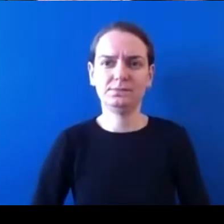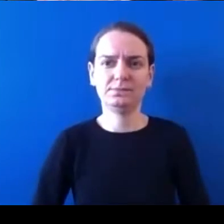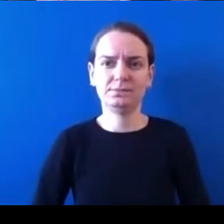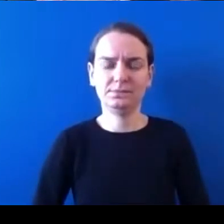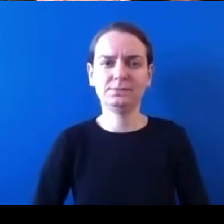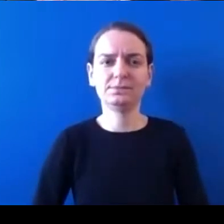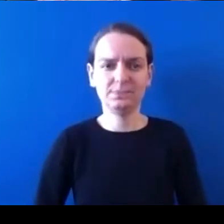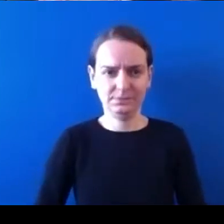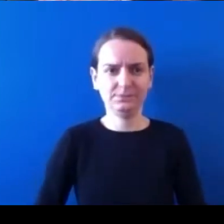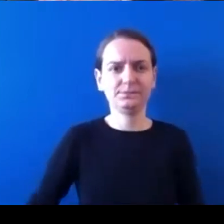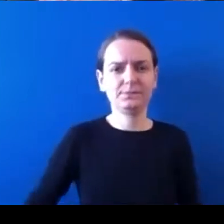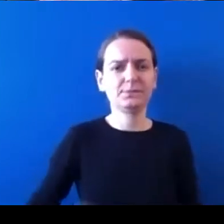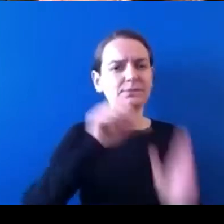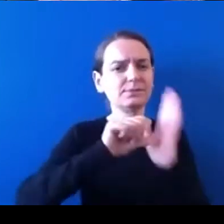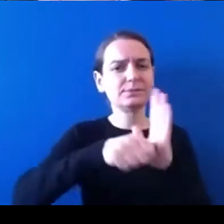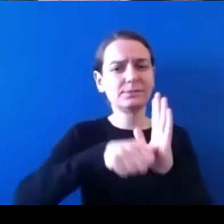Some of the things to think about